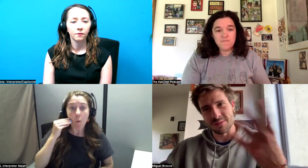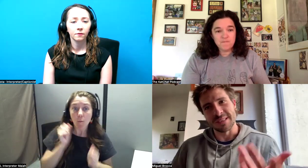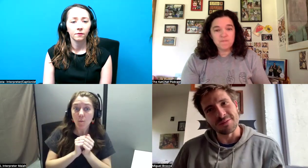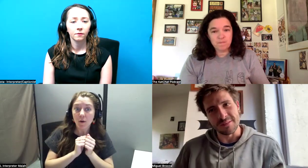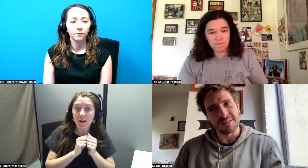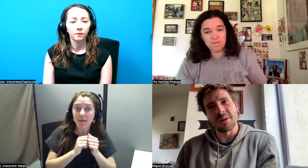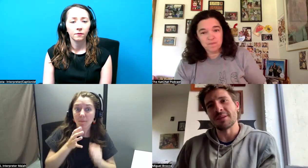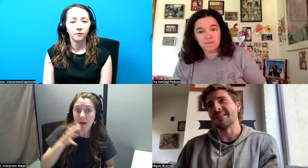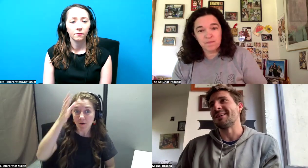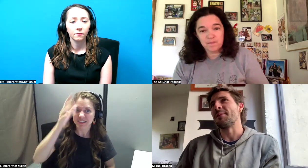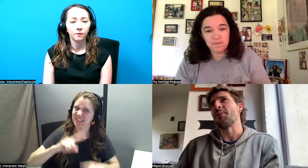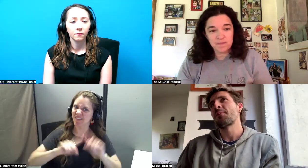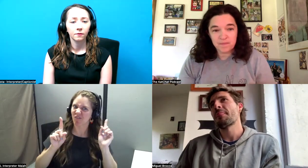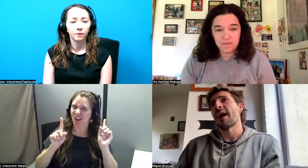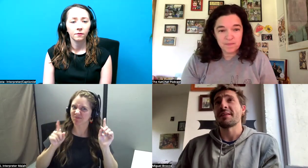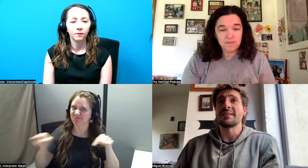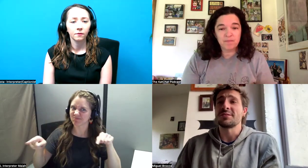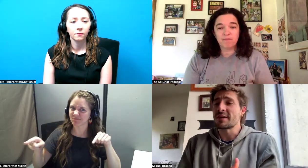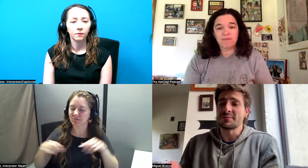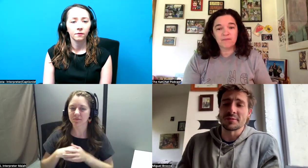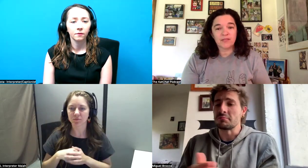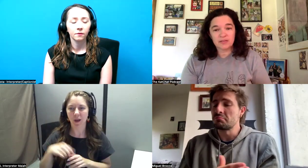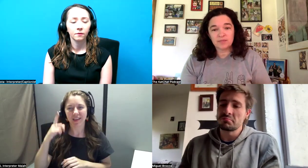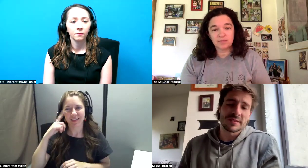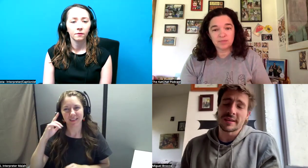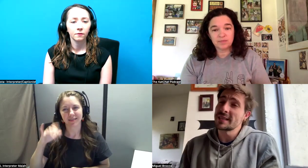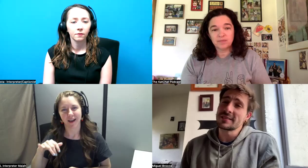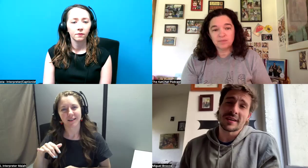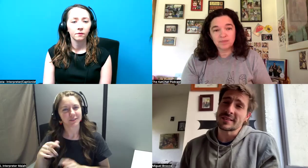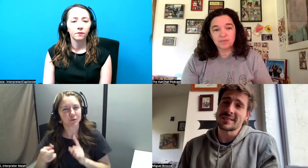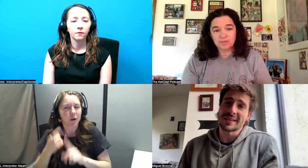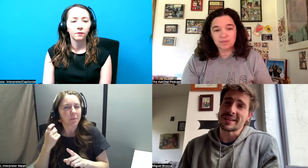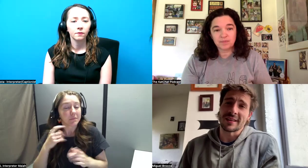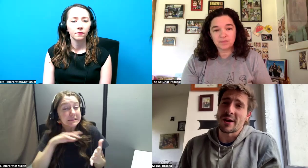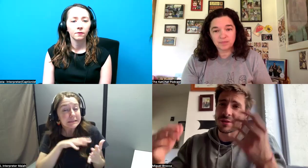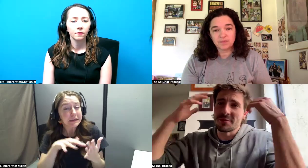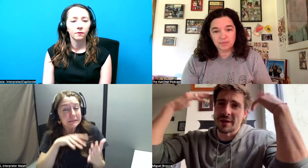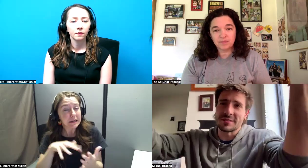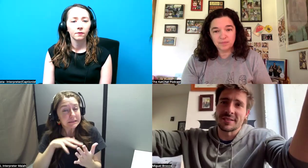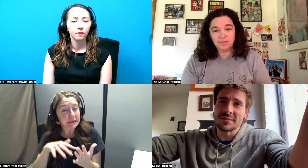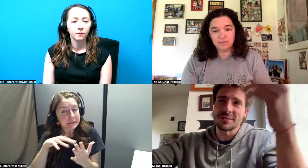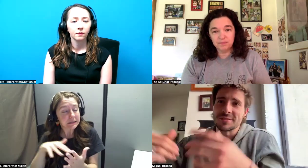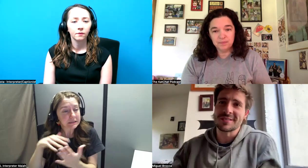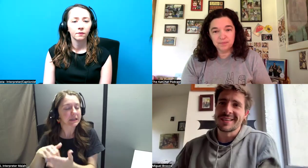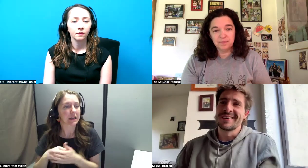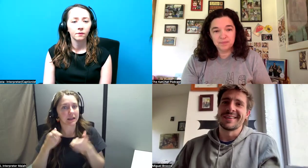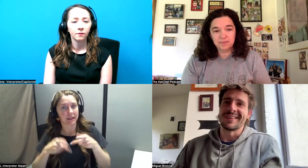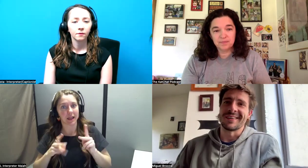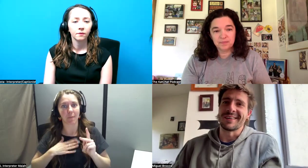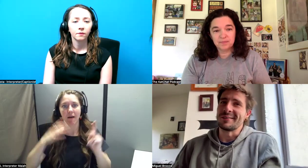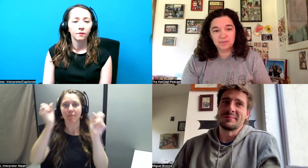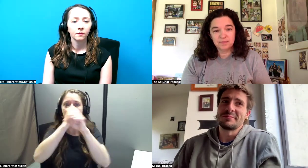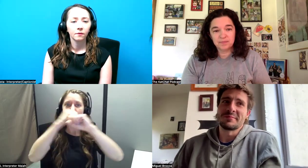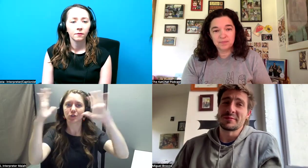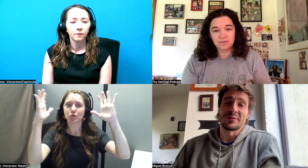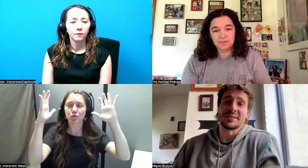which is very different. And I think that just comes from studying and studying and studying and allowing your imagination to just